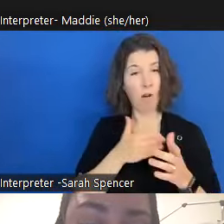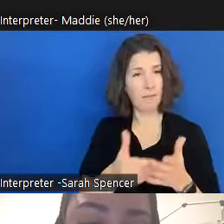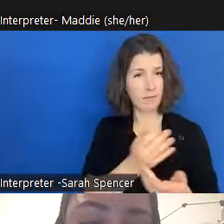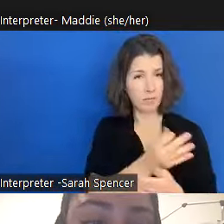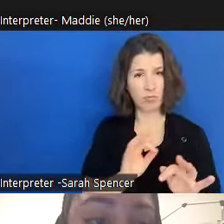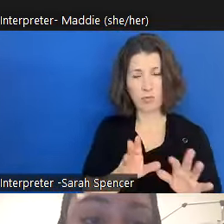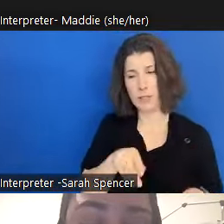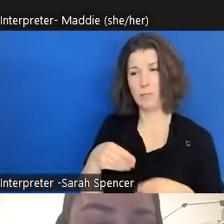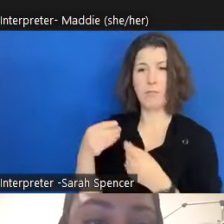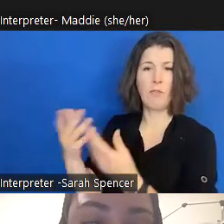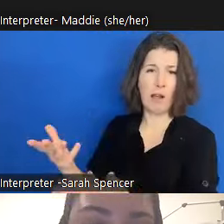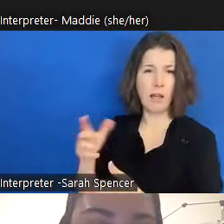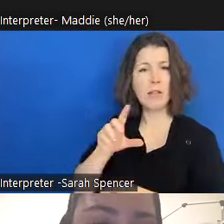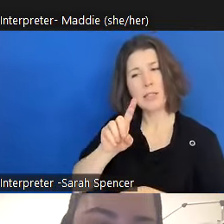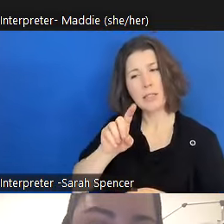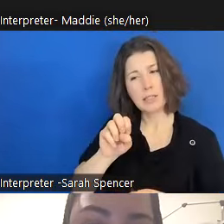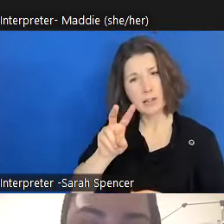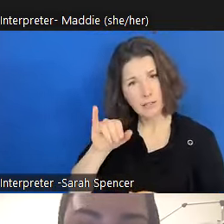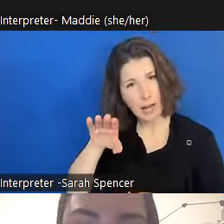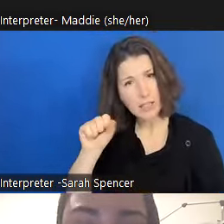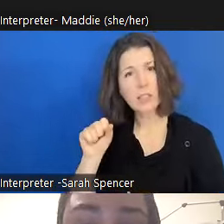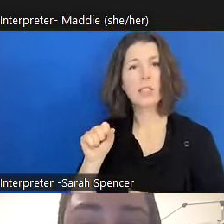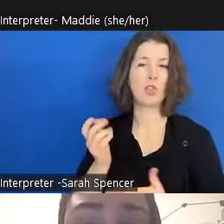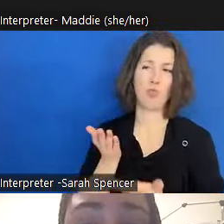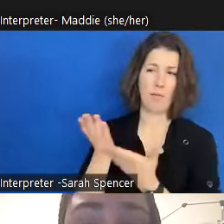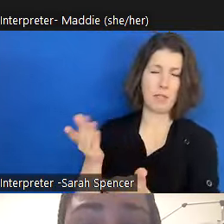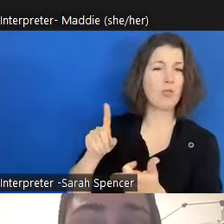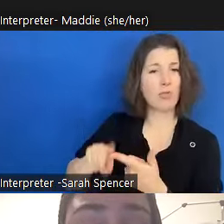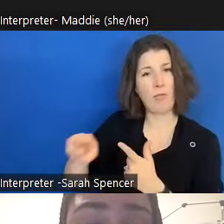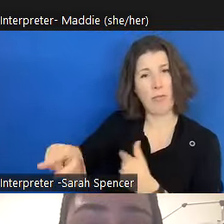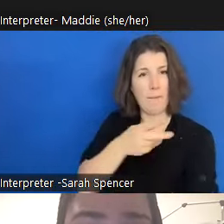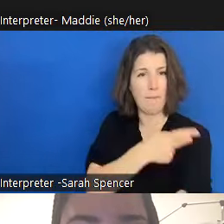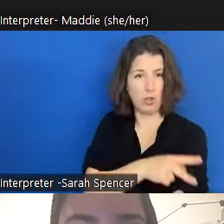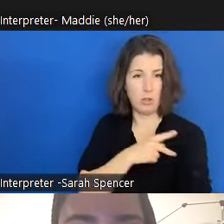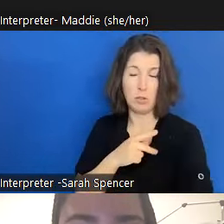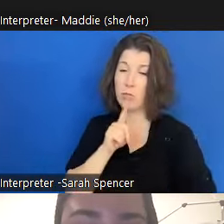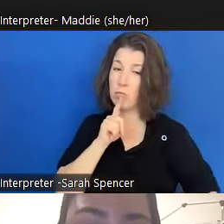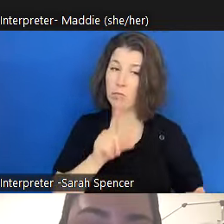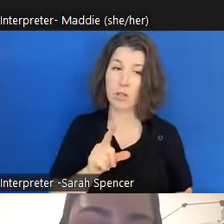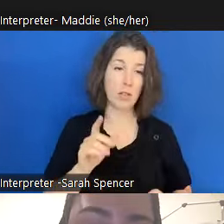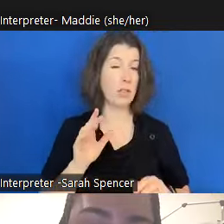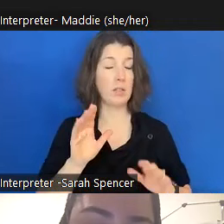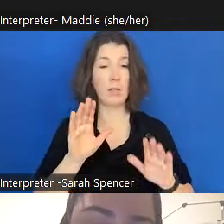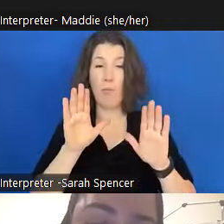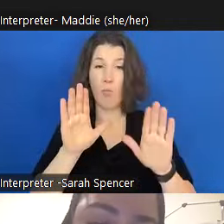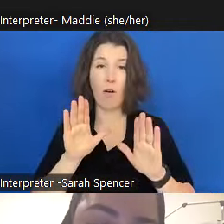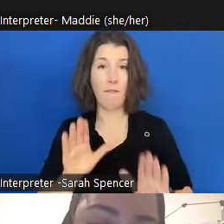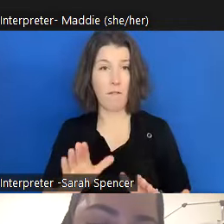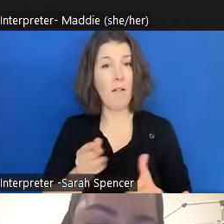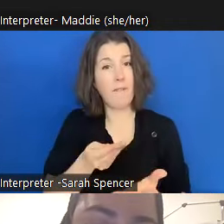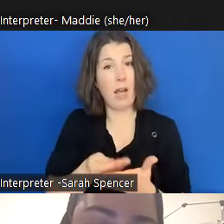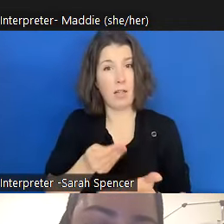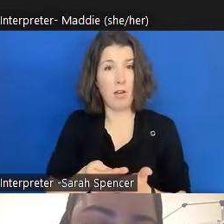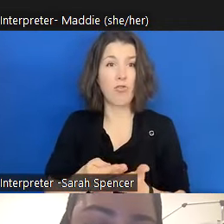these devices or whatever recommendation to the patient. It's a tremendous financial relief for visually impaired